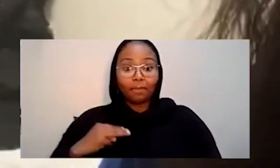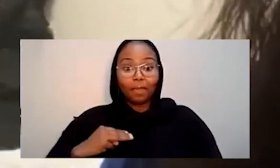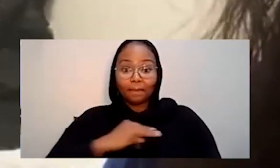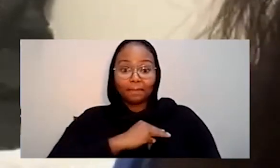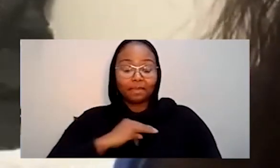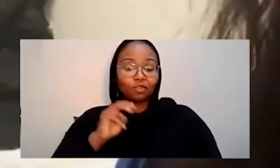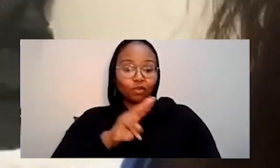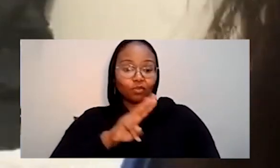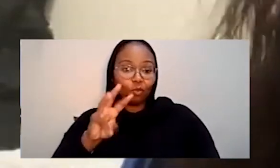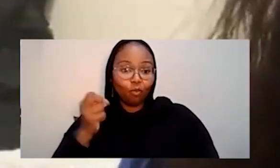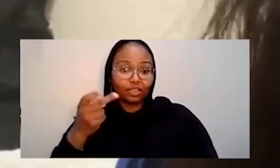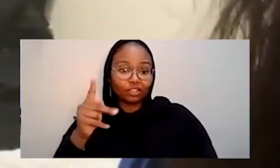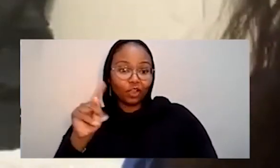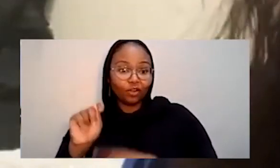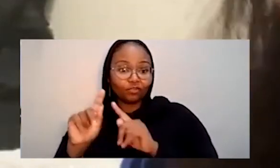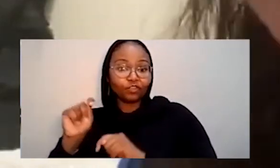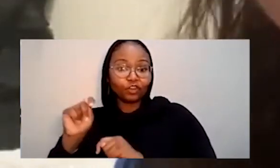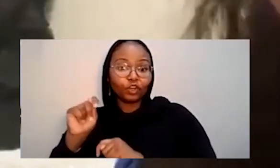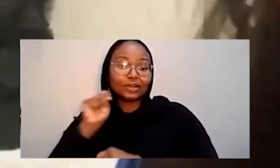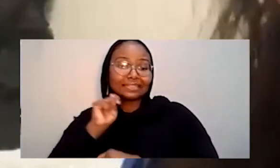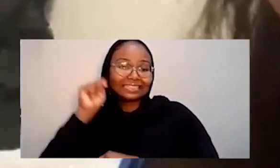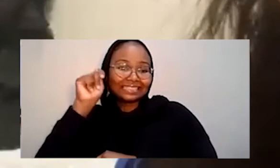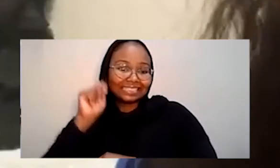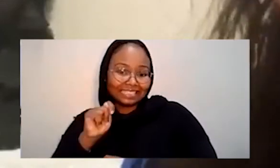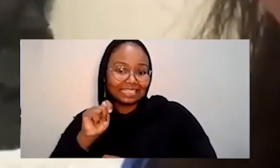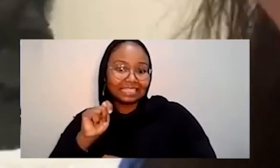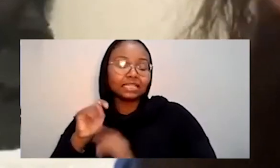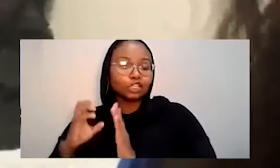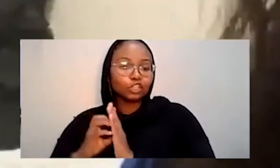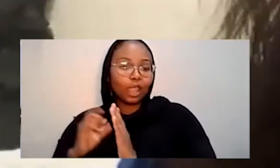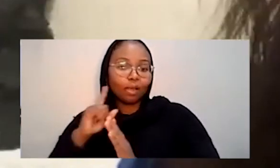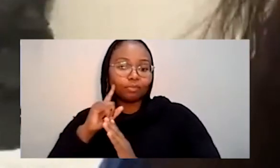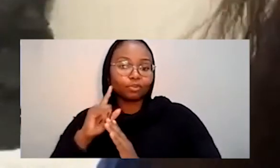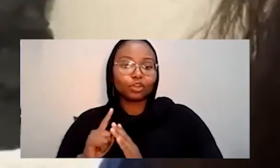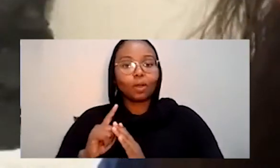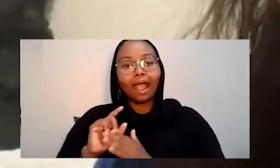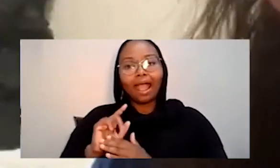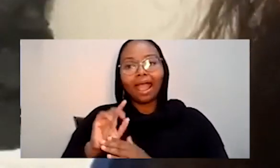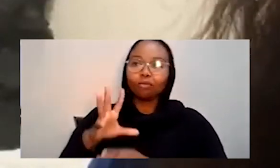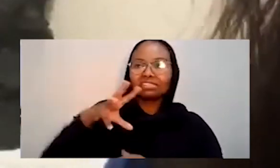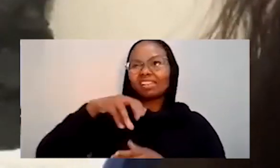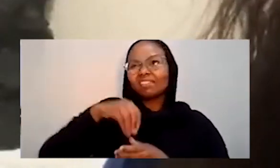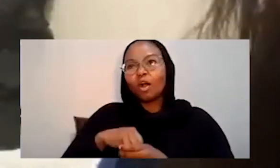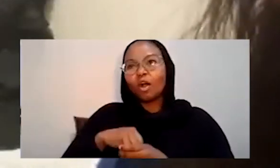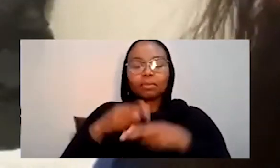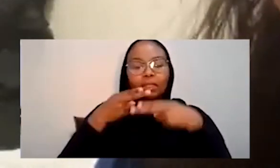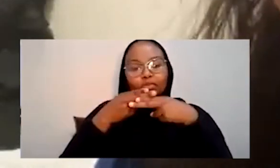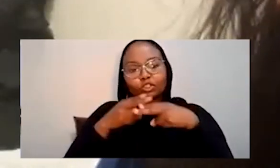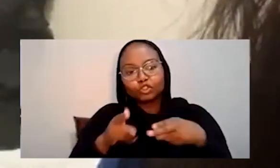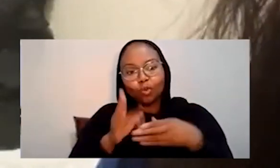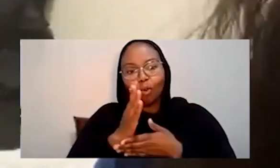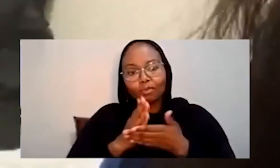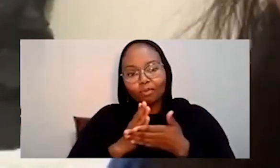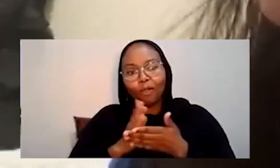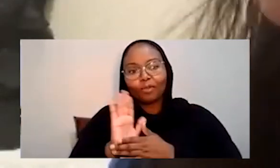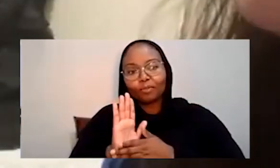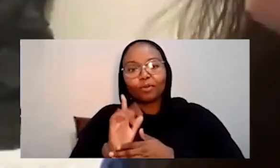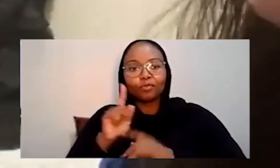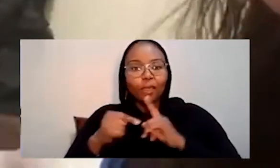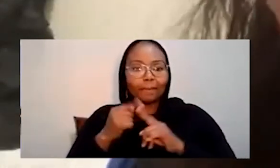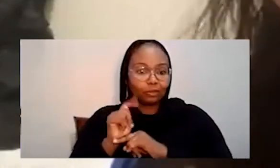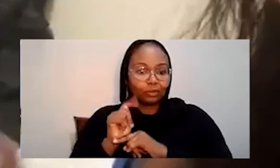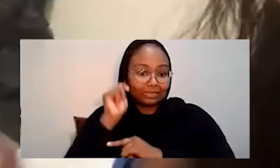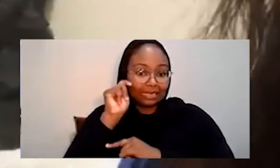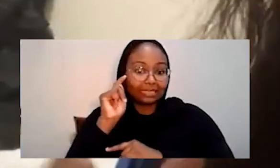Chapter. And I was involved in creating the short film documentary based on teens. And for me, the most impactful memory was